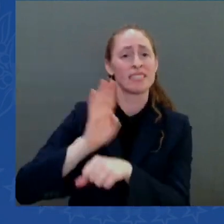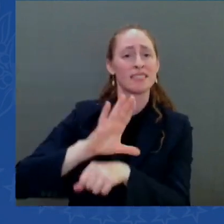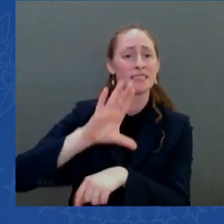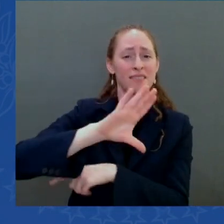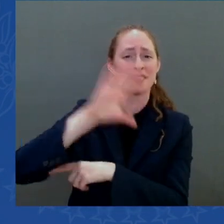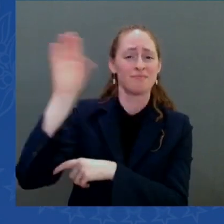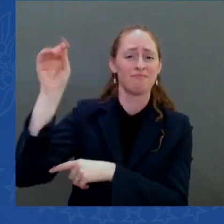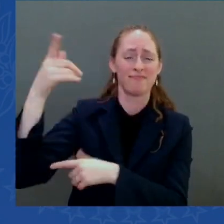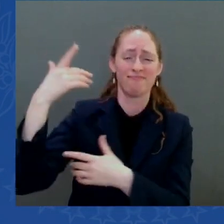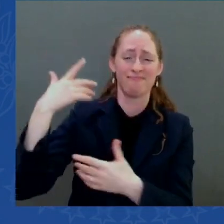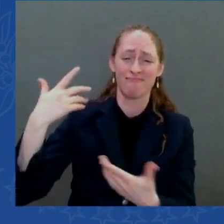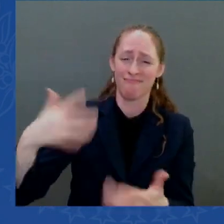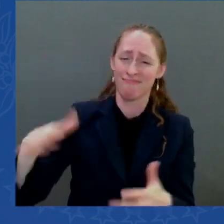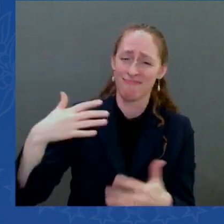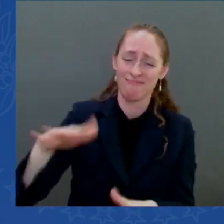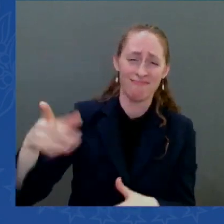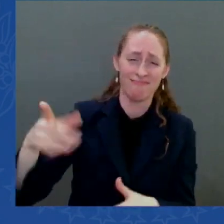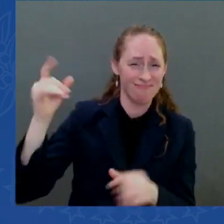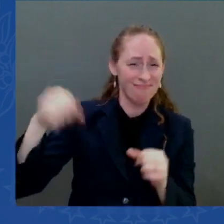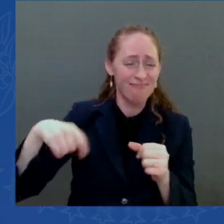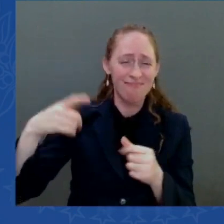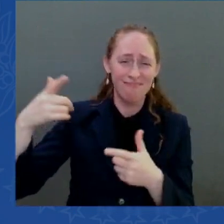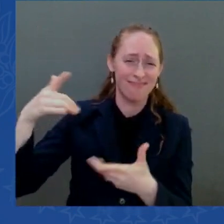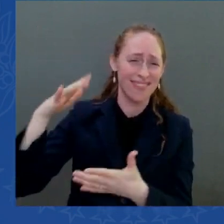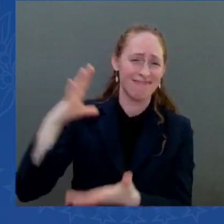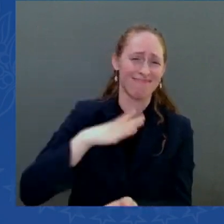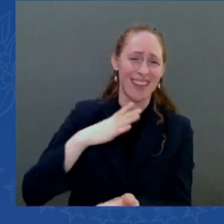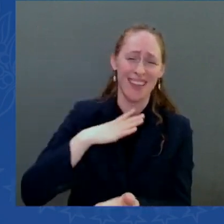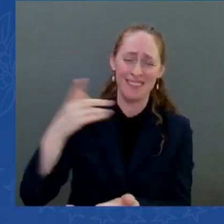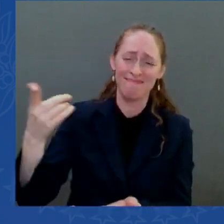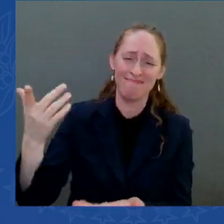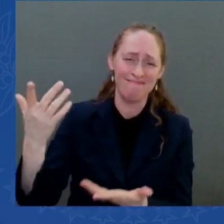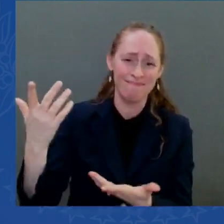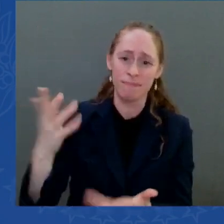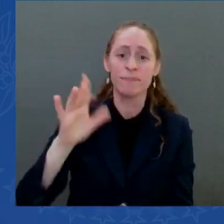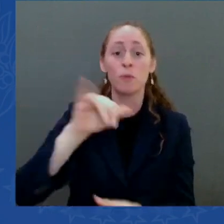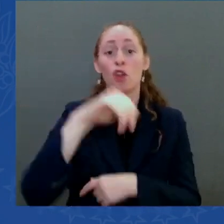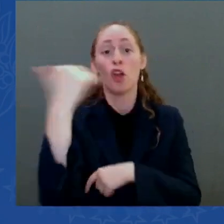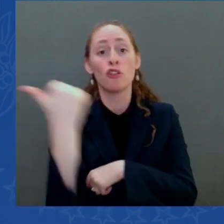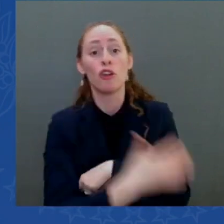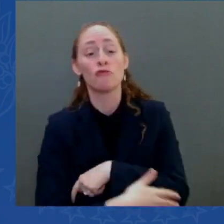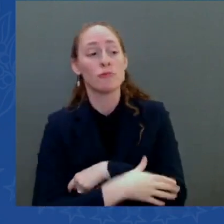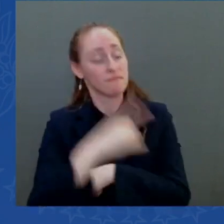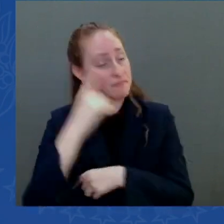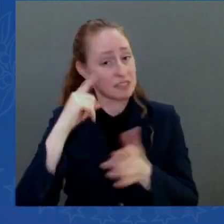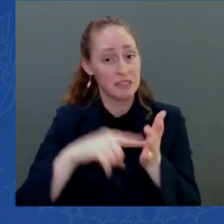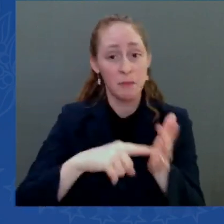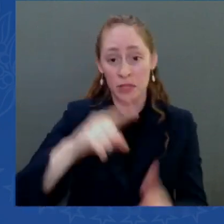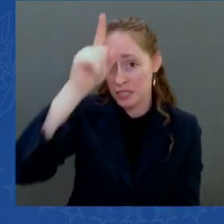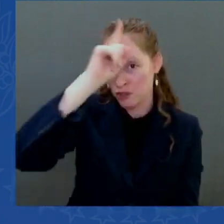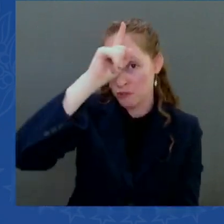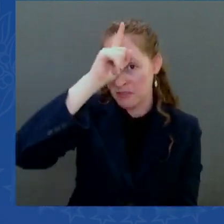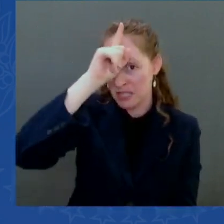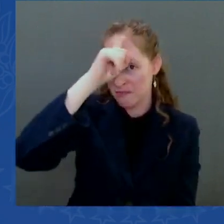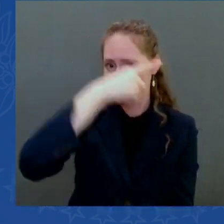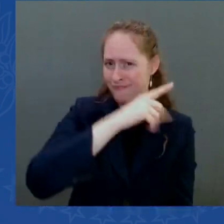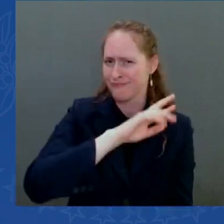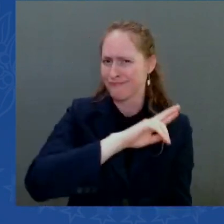Germany and other countries, that the drug company can charge the prices set